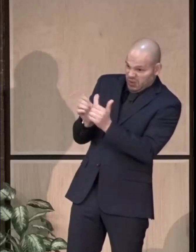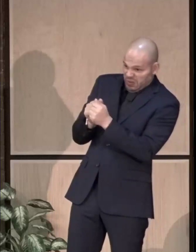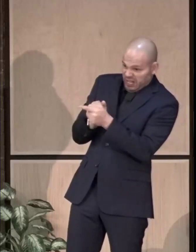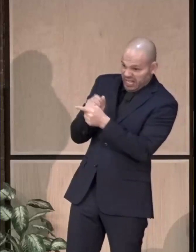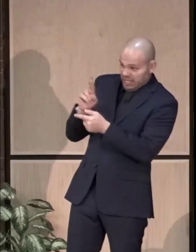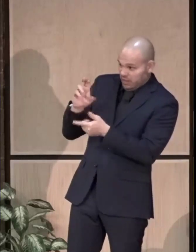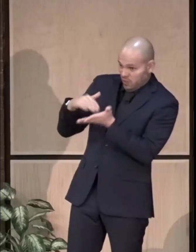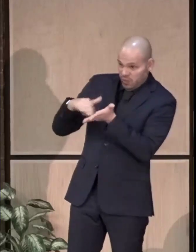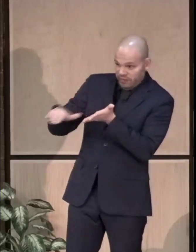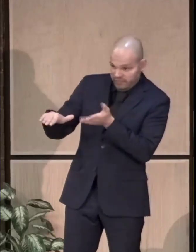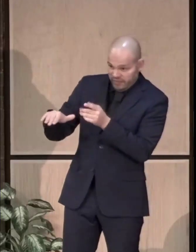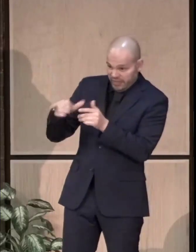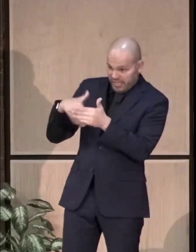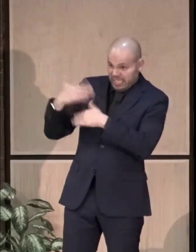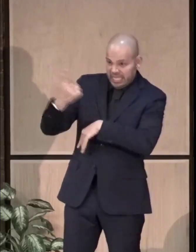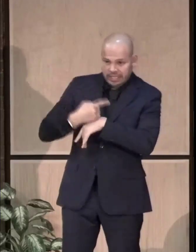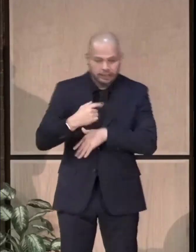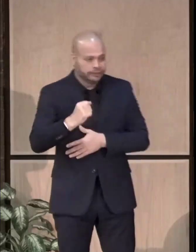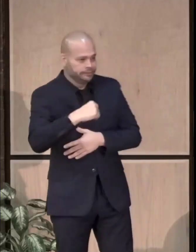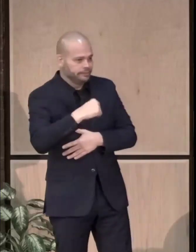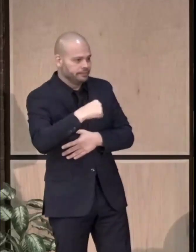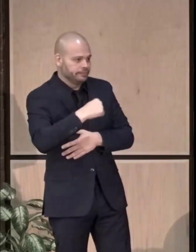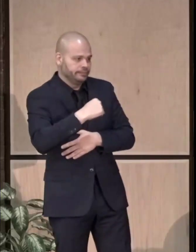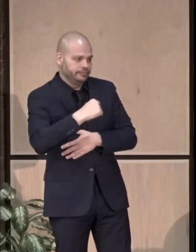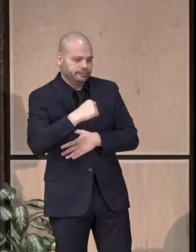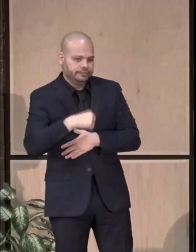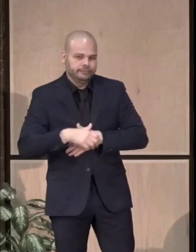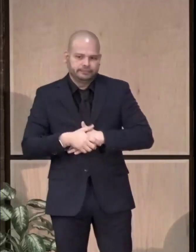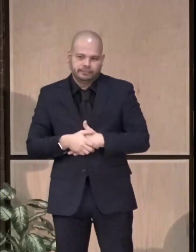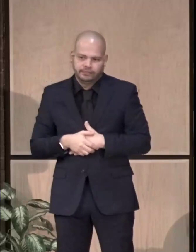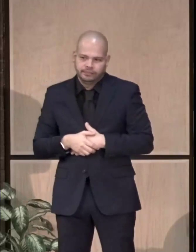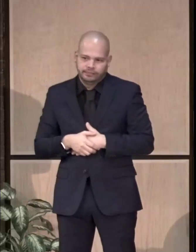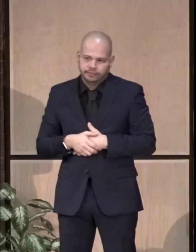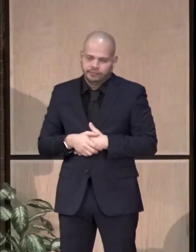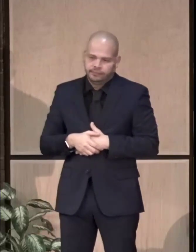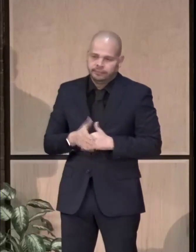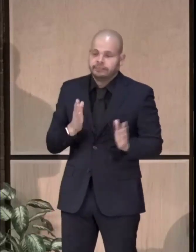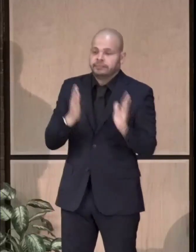And then it refers to the September 13th date where